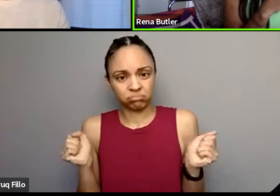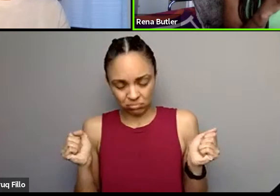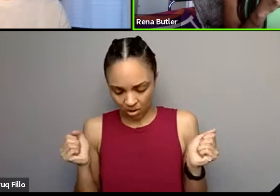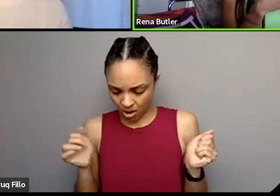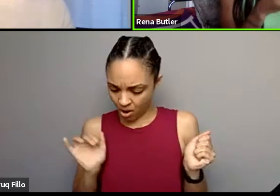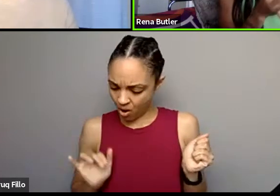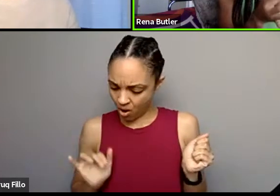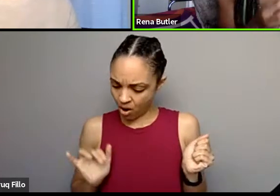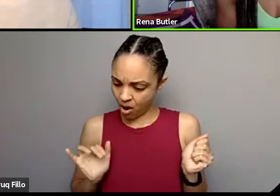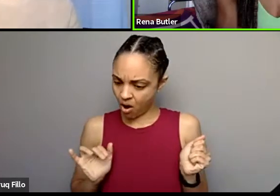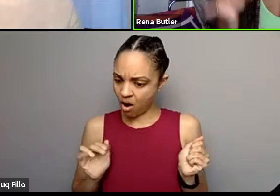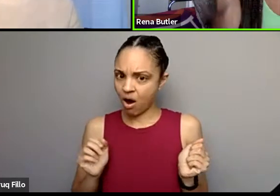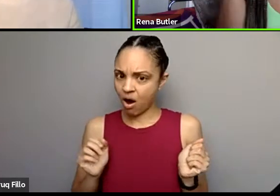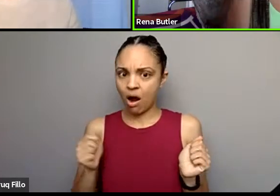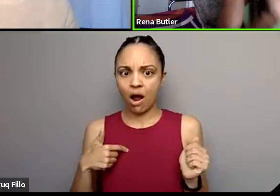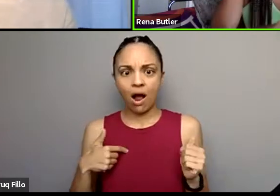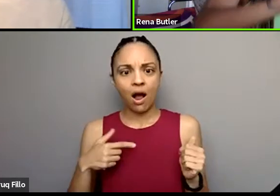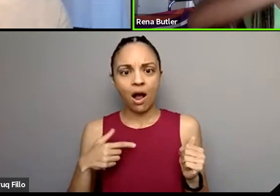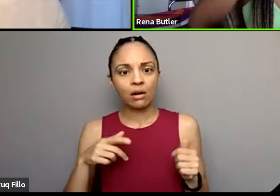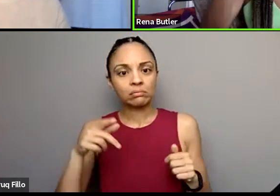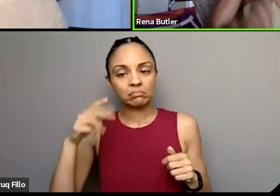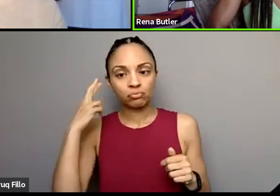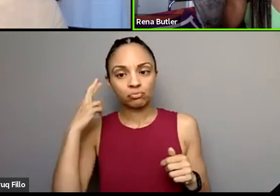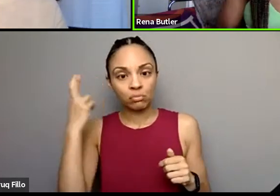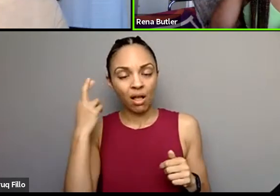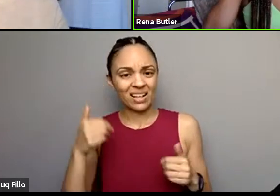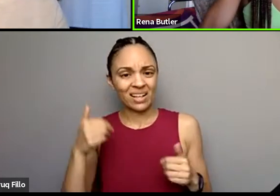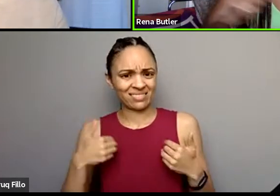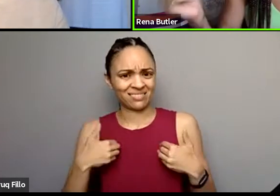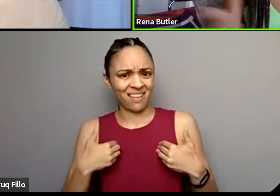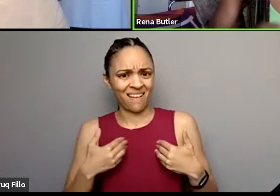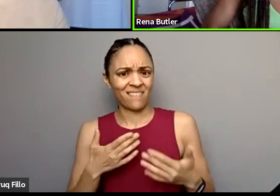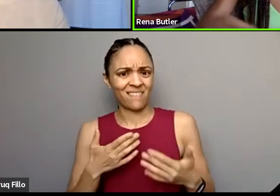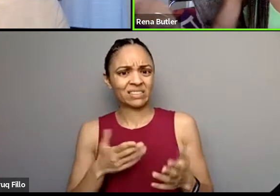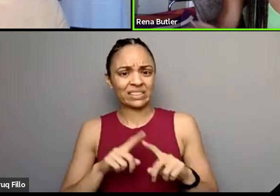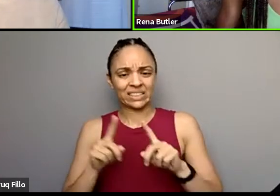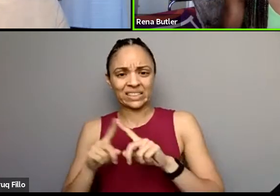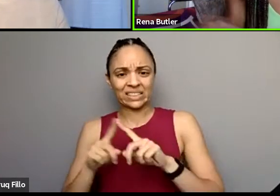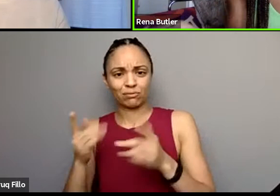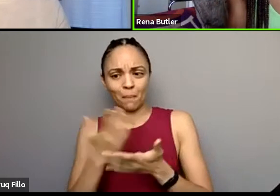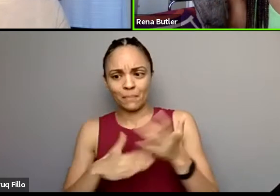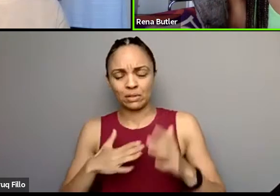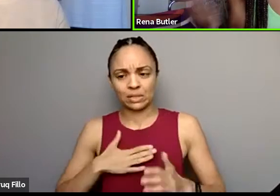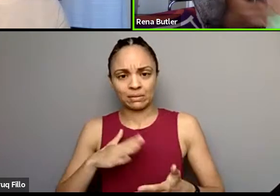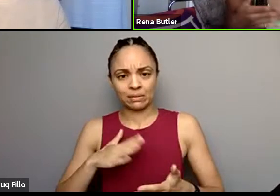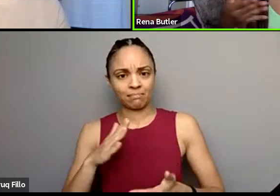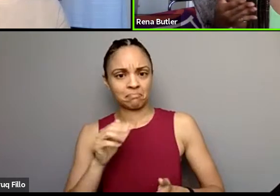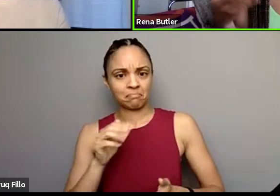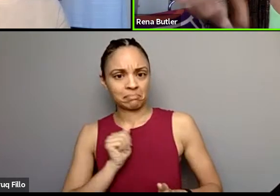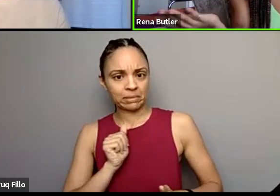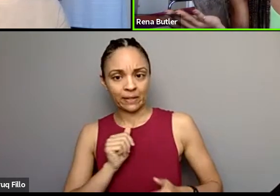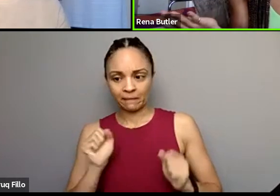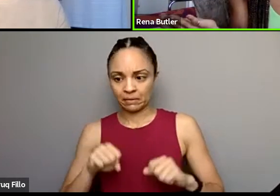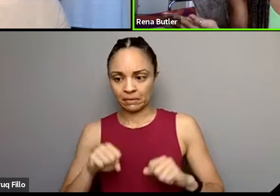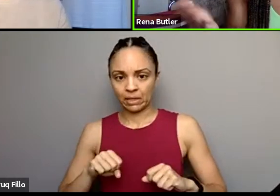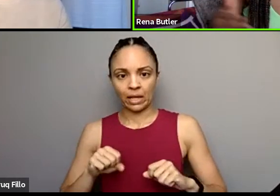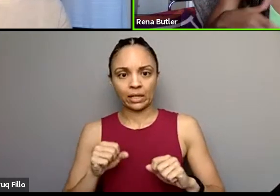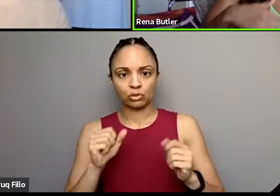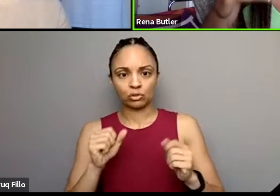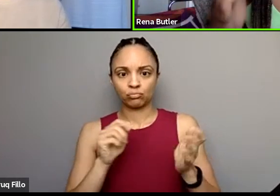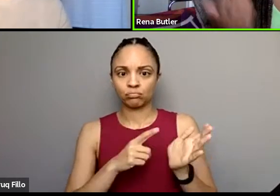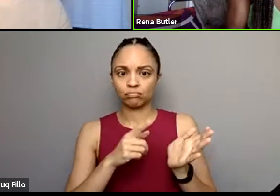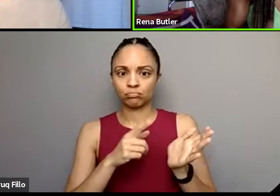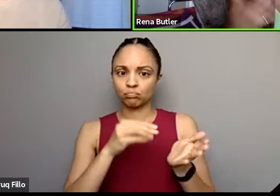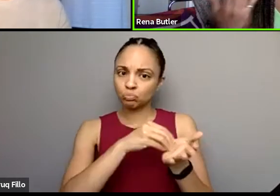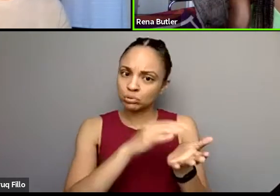oh my God, oh my gosh, she's there. And you can see within even the habits of the stroking. And I think it's similar to choreography. It's like